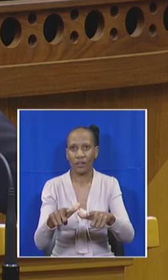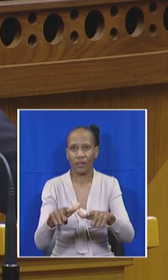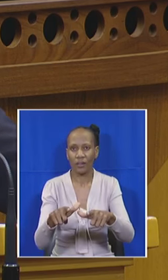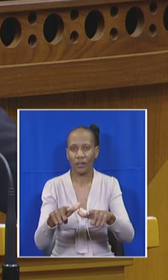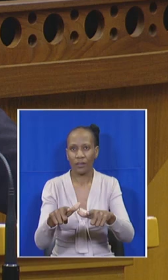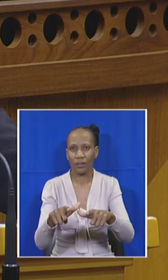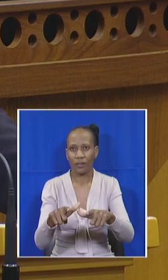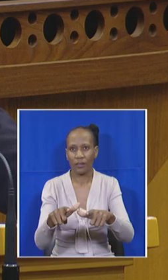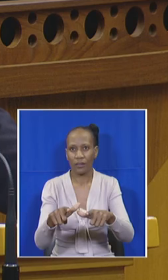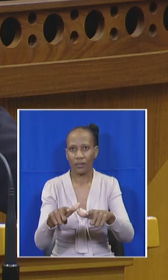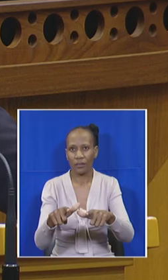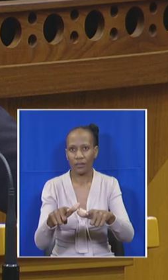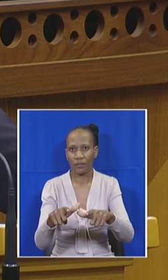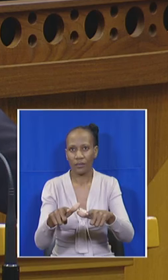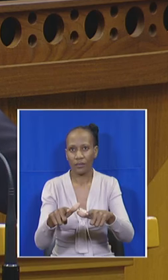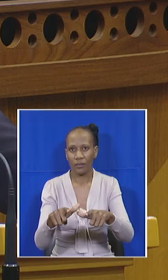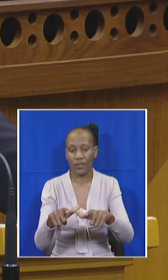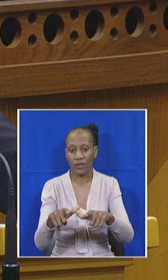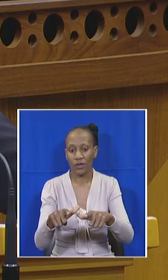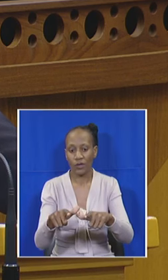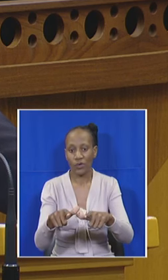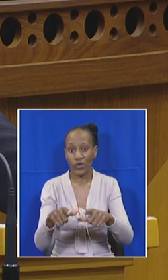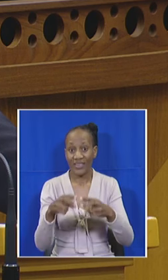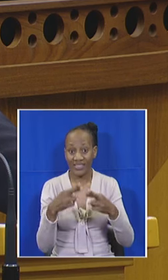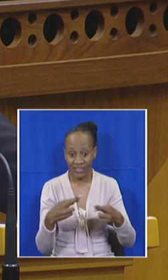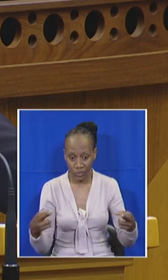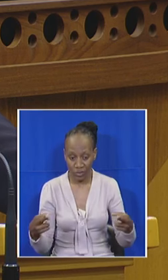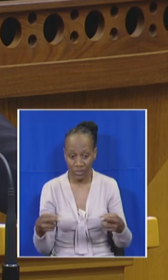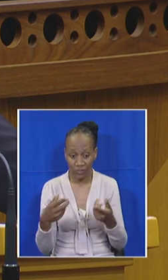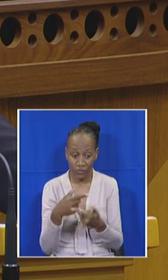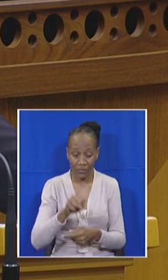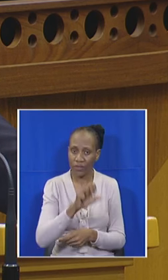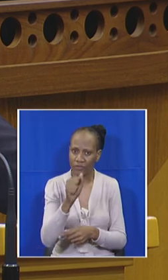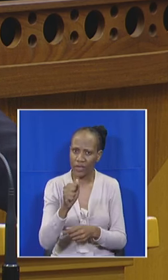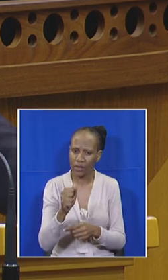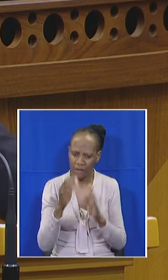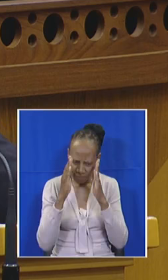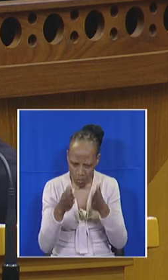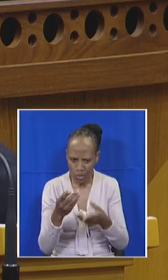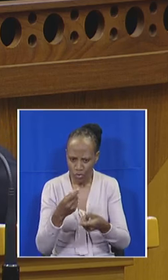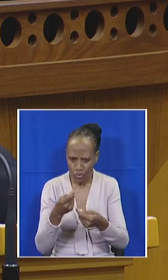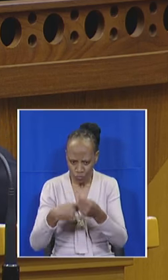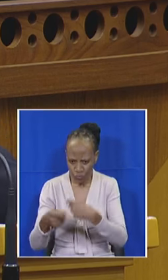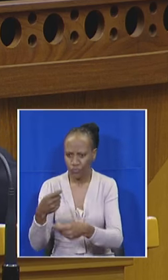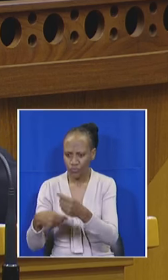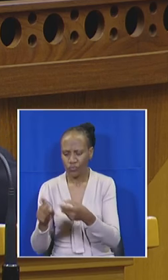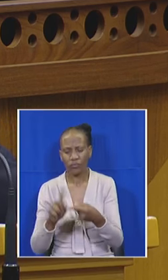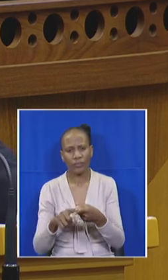of the designated products of our country. These include